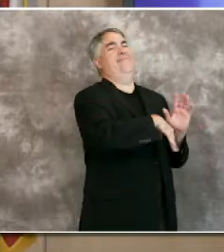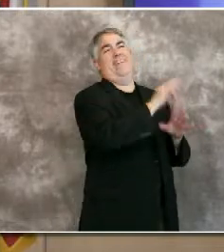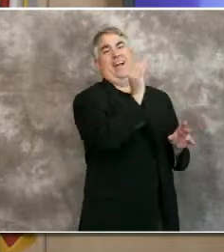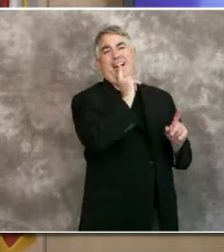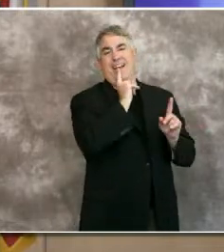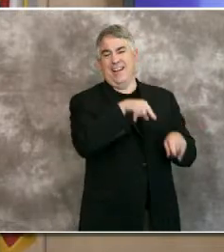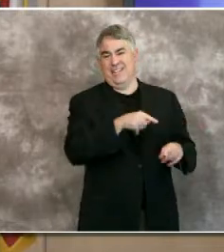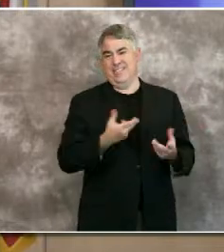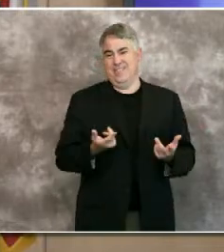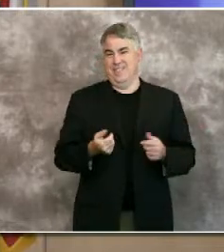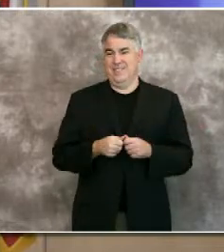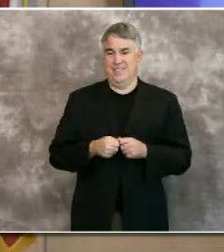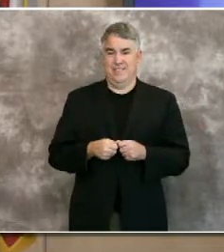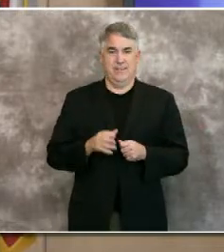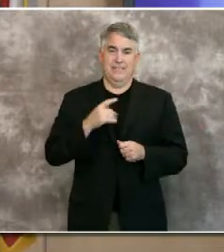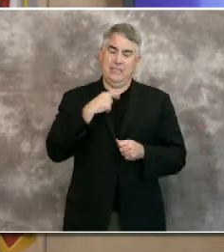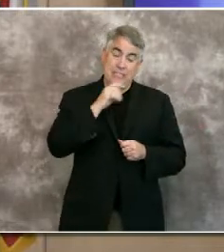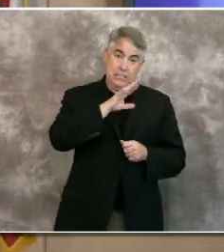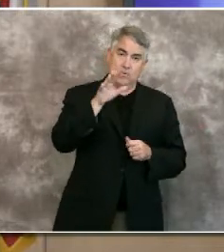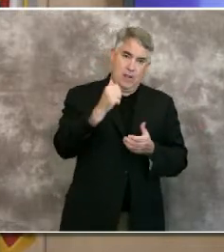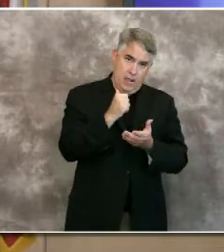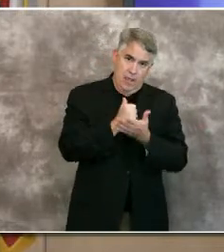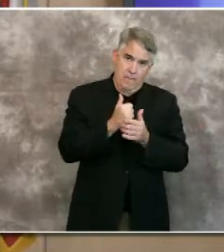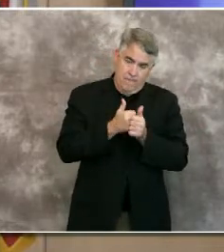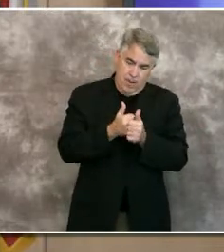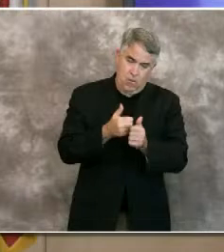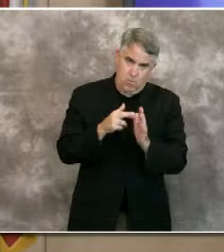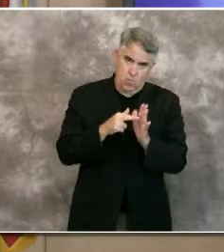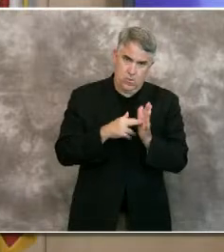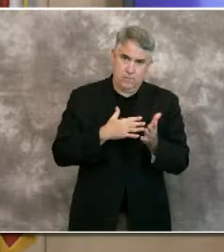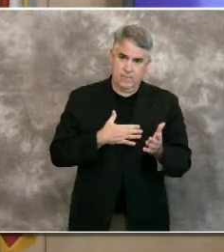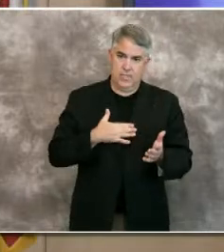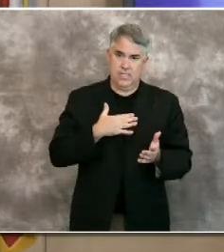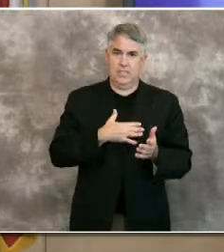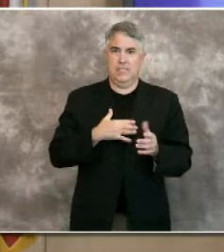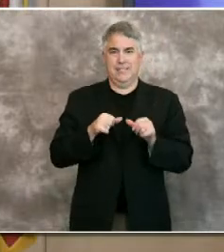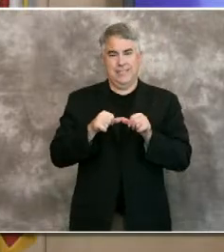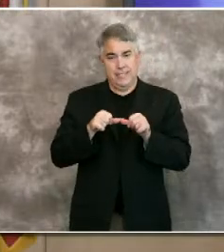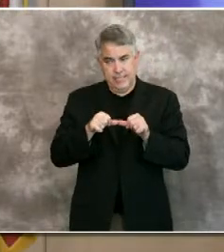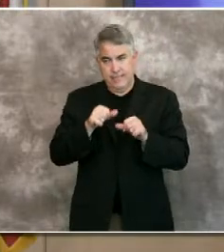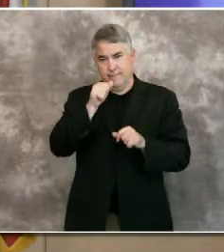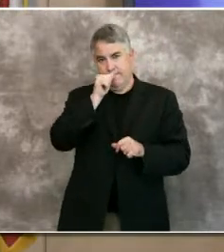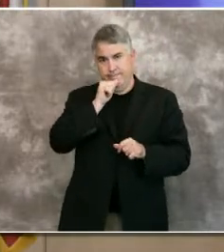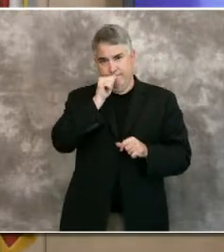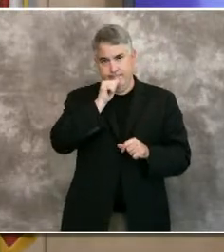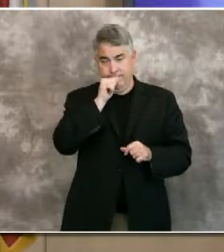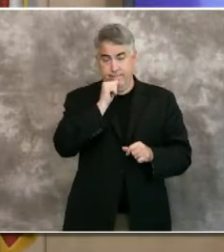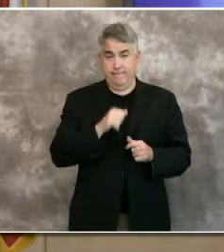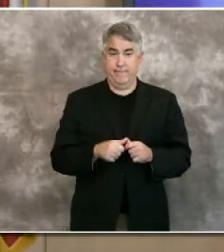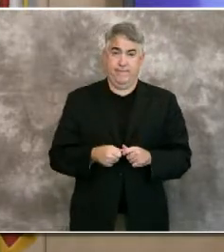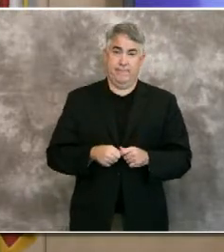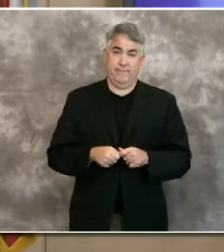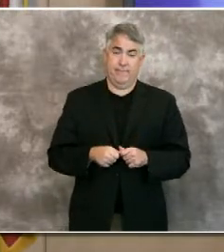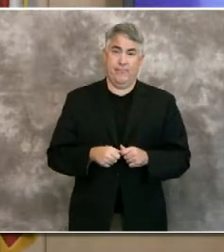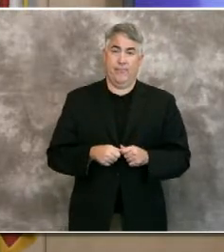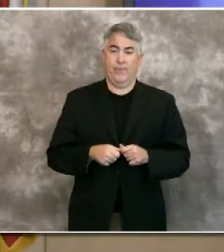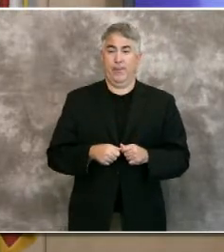not consistent with the public health orders. And so we're asking for the public's continued cooperation and help as we make our way through this. Next